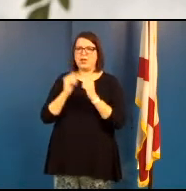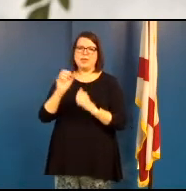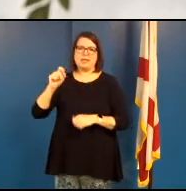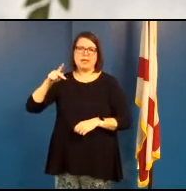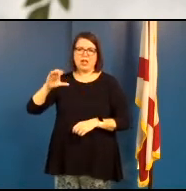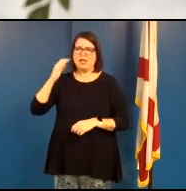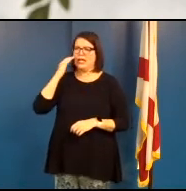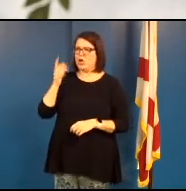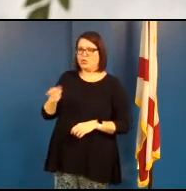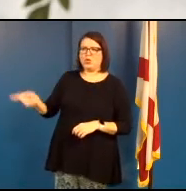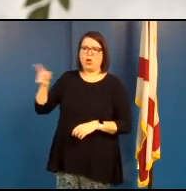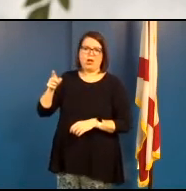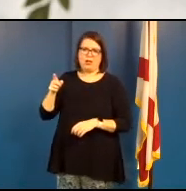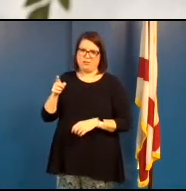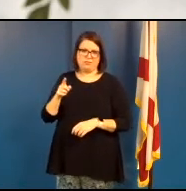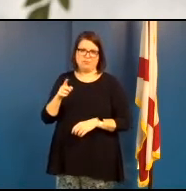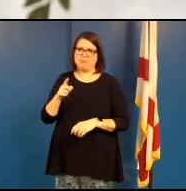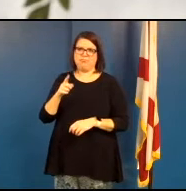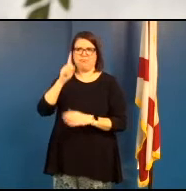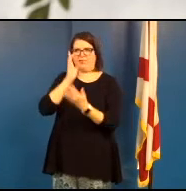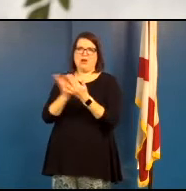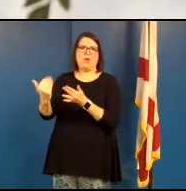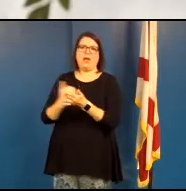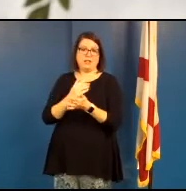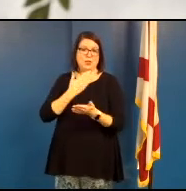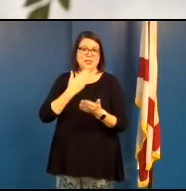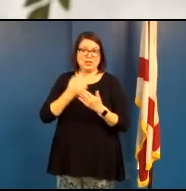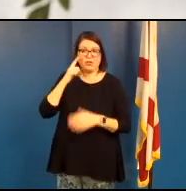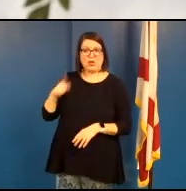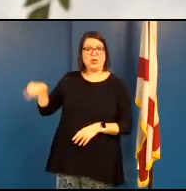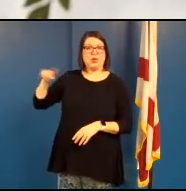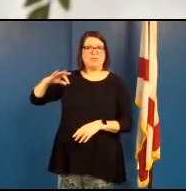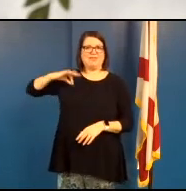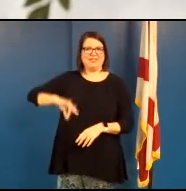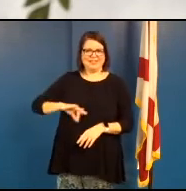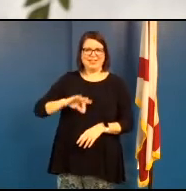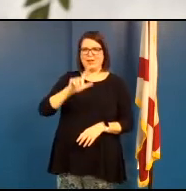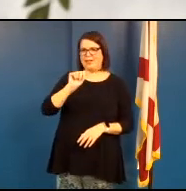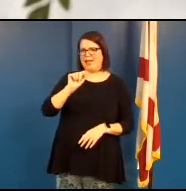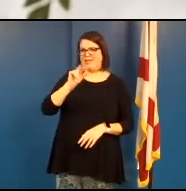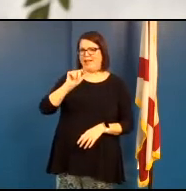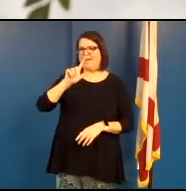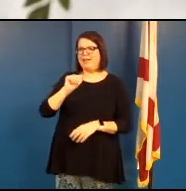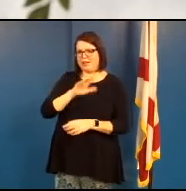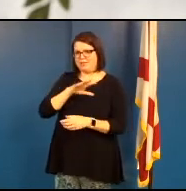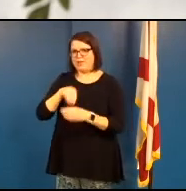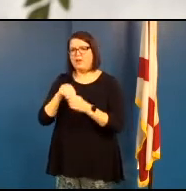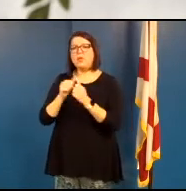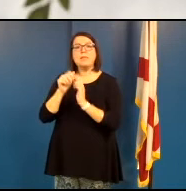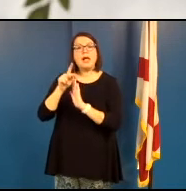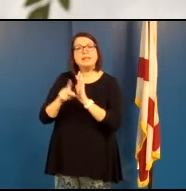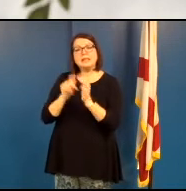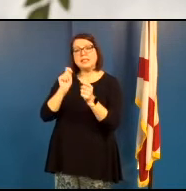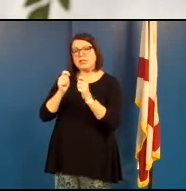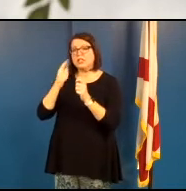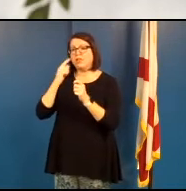y'all very well. So it's good to have him in that position as we work through some policy changes these next 2 years for the